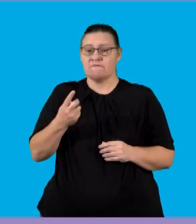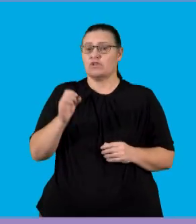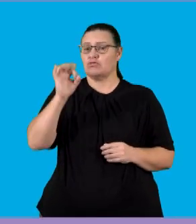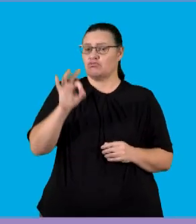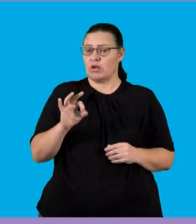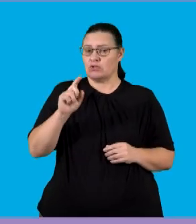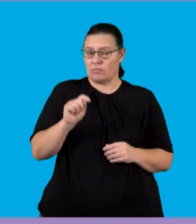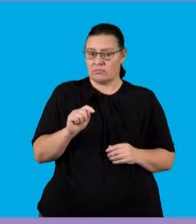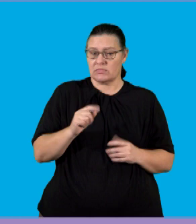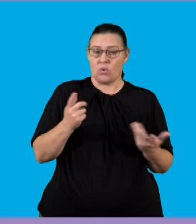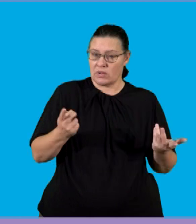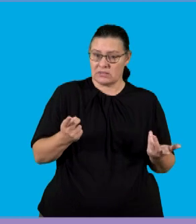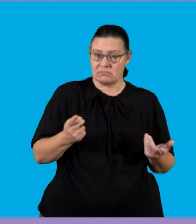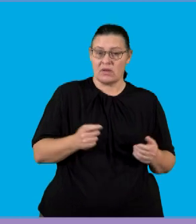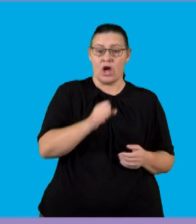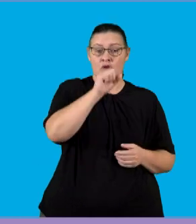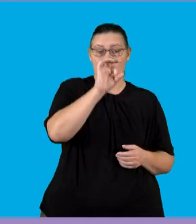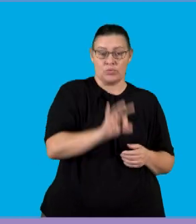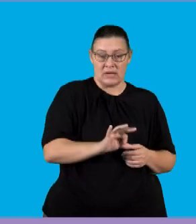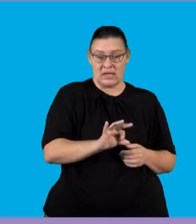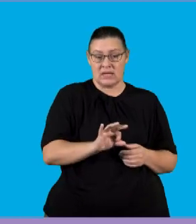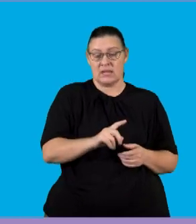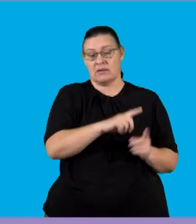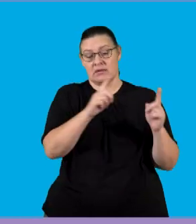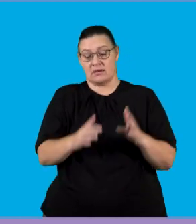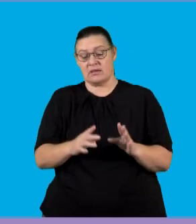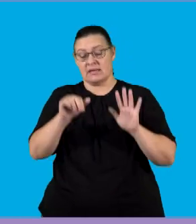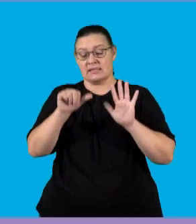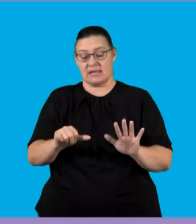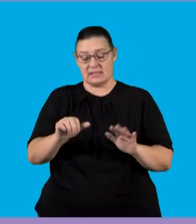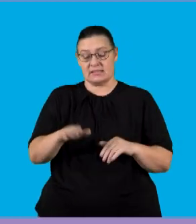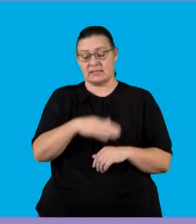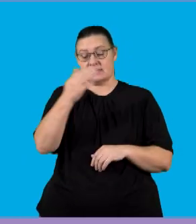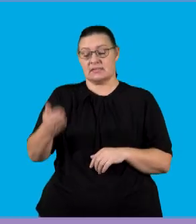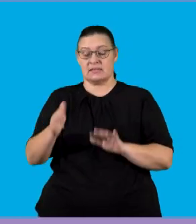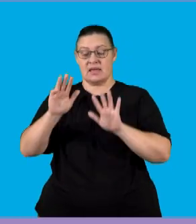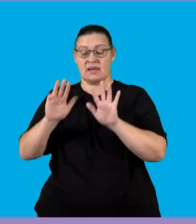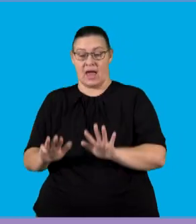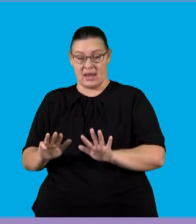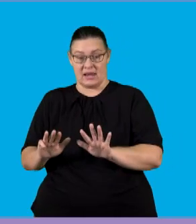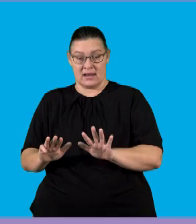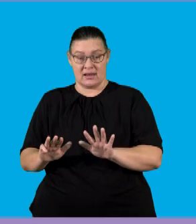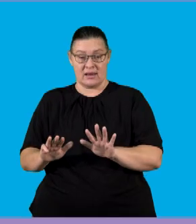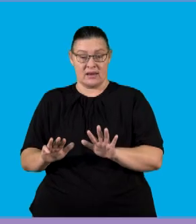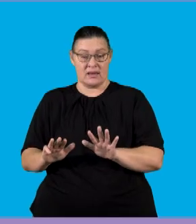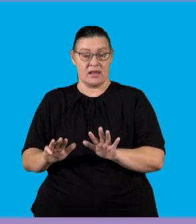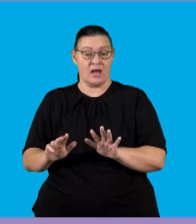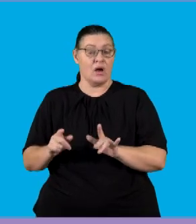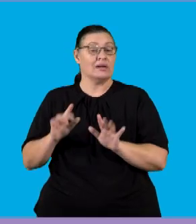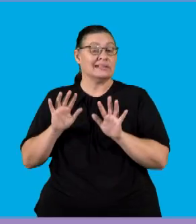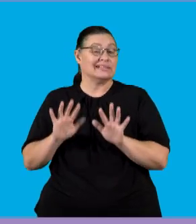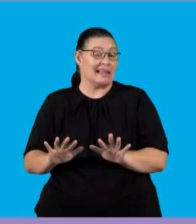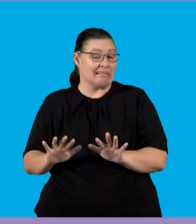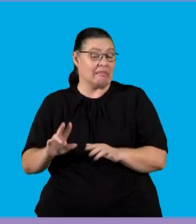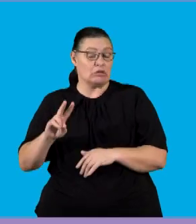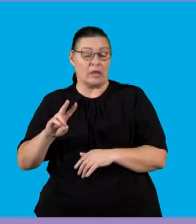3 terms, the first term is a 3, the second term is a 6, and the third term is a 9. Now, what about